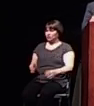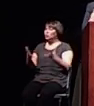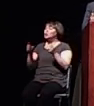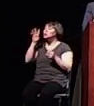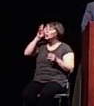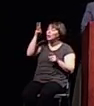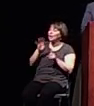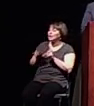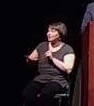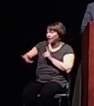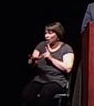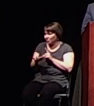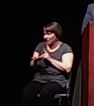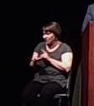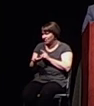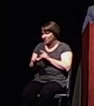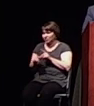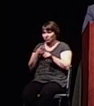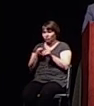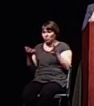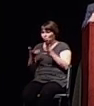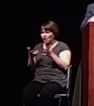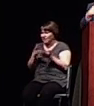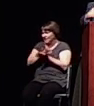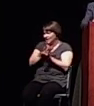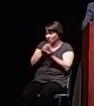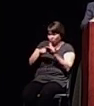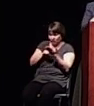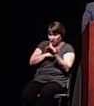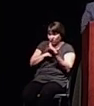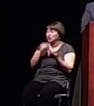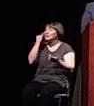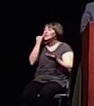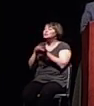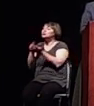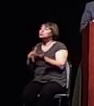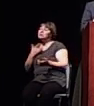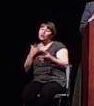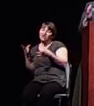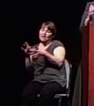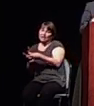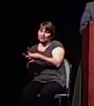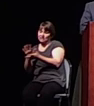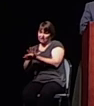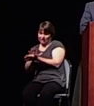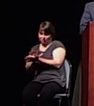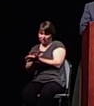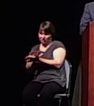environment based on what the academic research is telling us, is that when students feel connected on campus from the